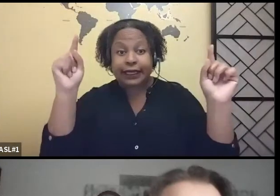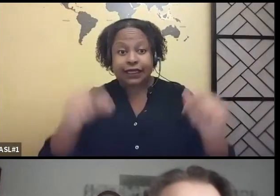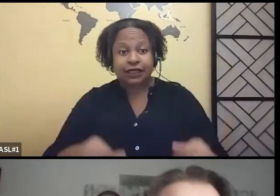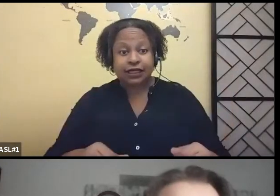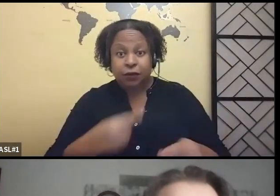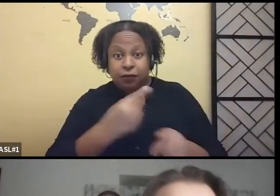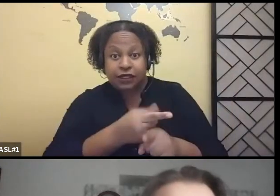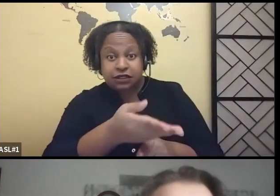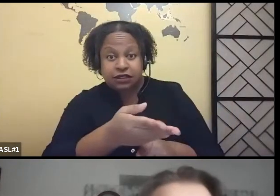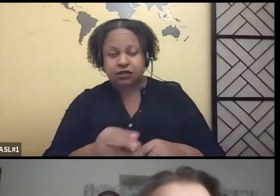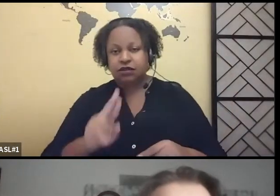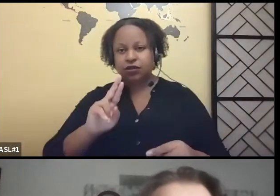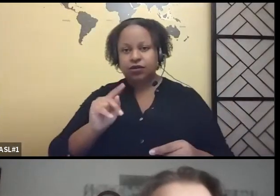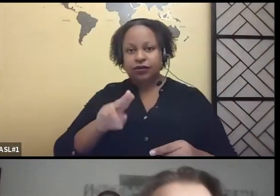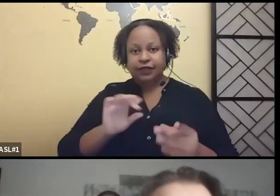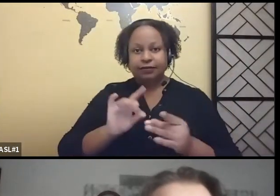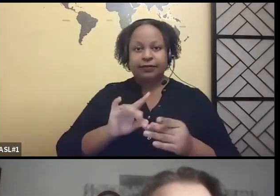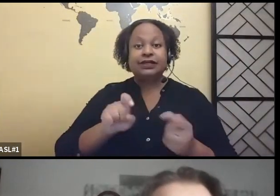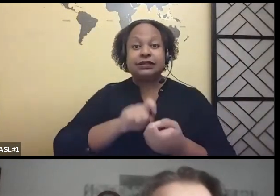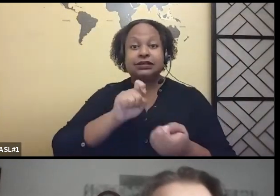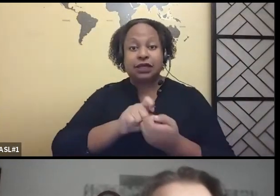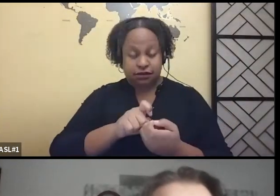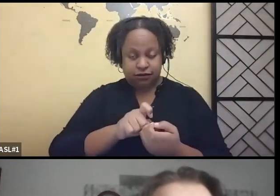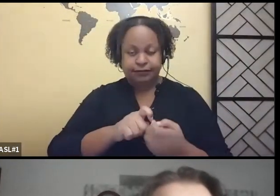Exactly. And if I could just pick up here,